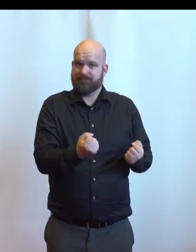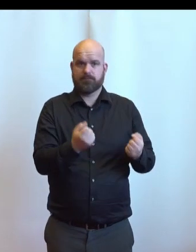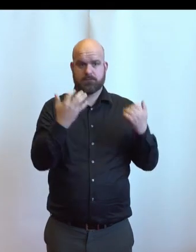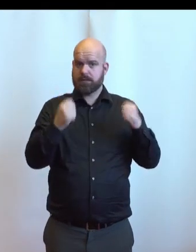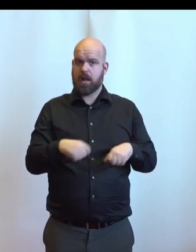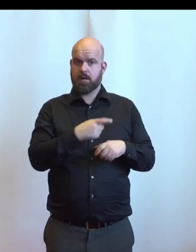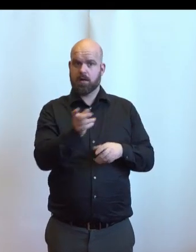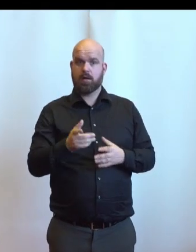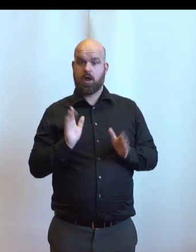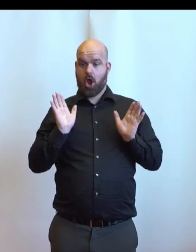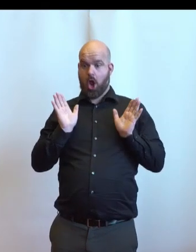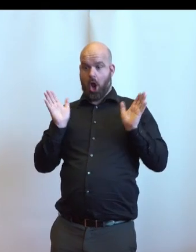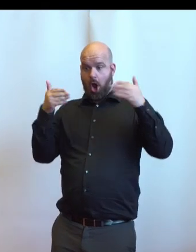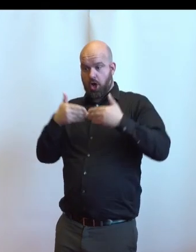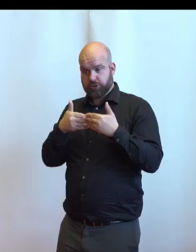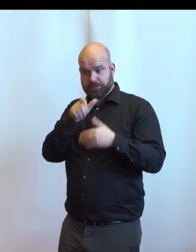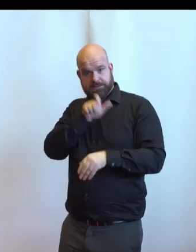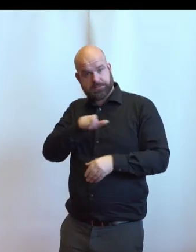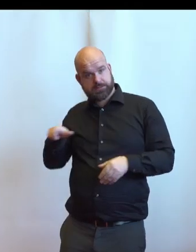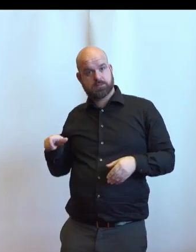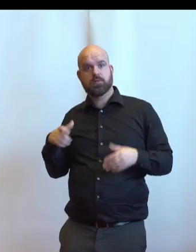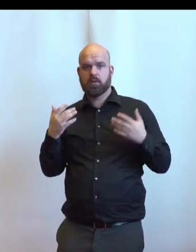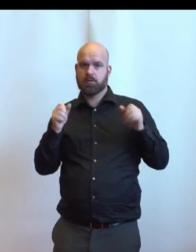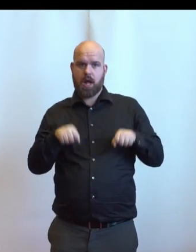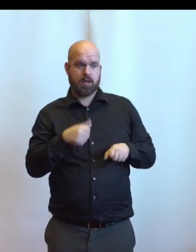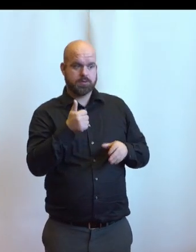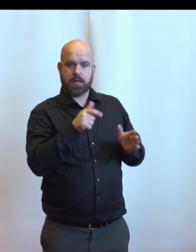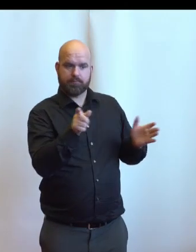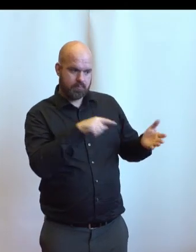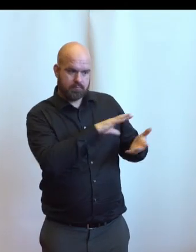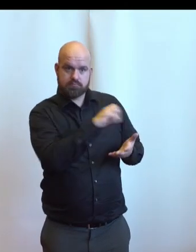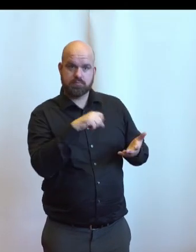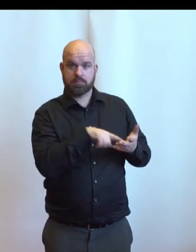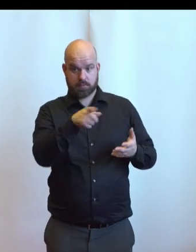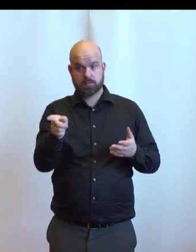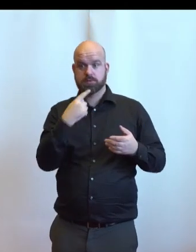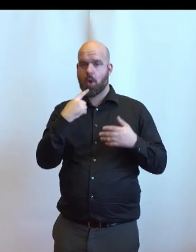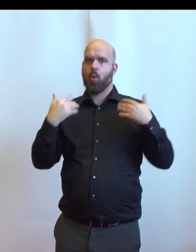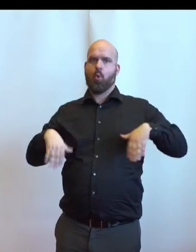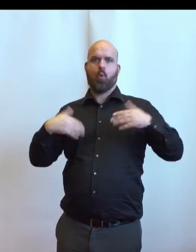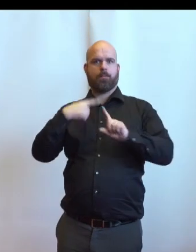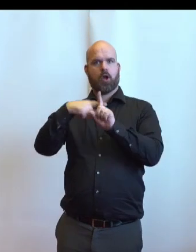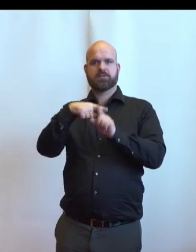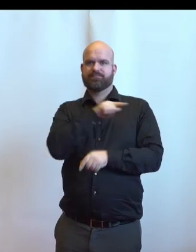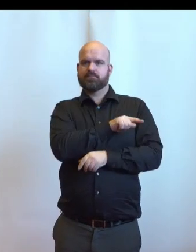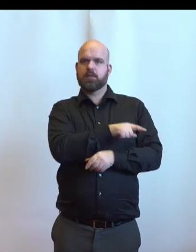it's, the feedback we got from our employees on the spectrum was quite positive. So again, I'll share the